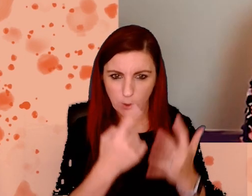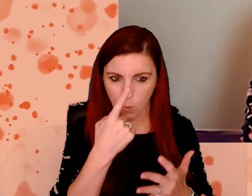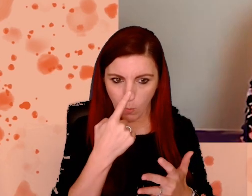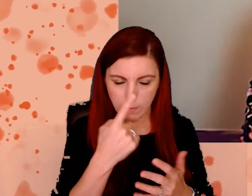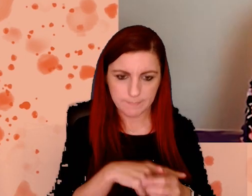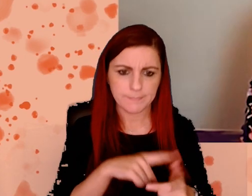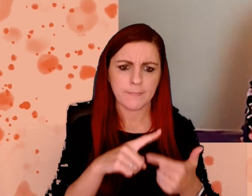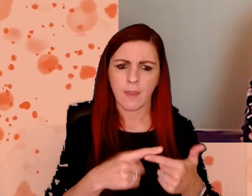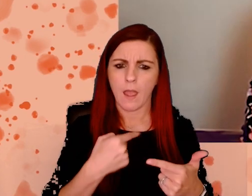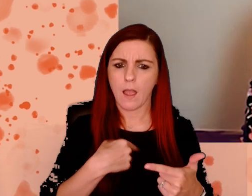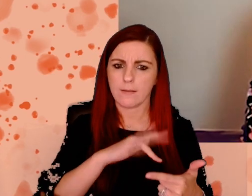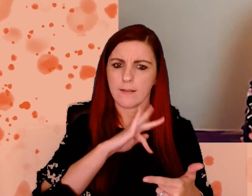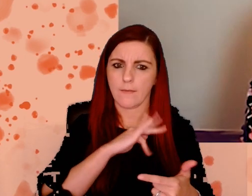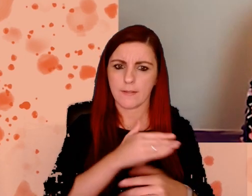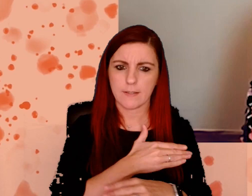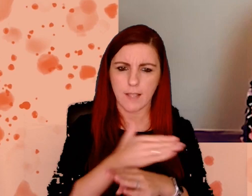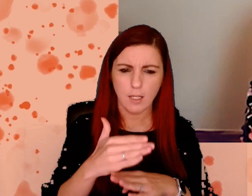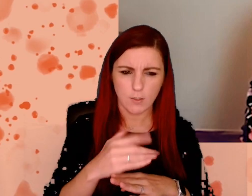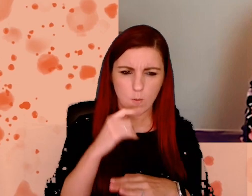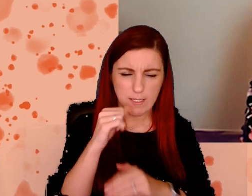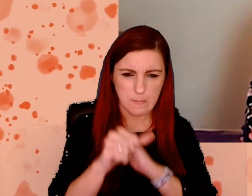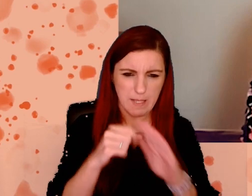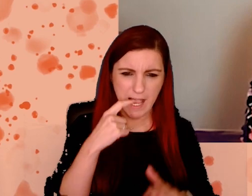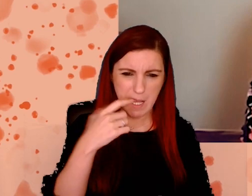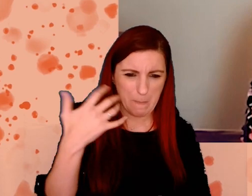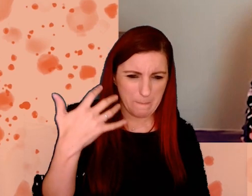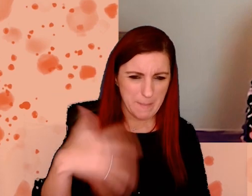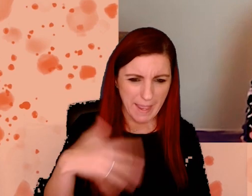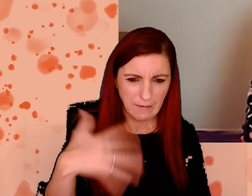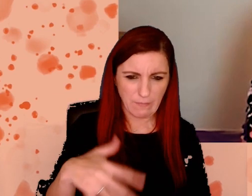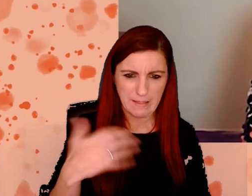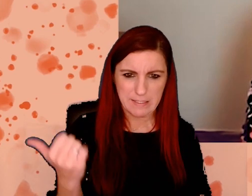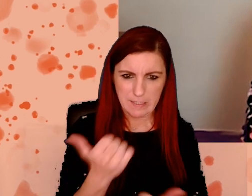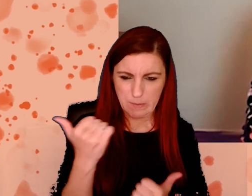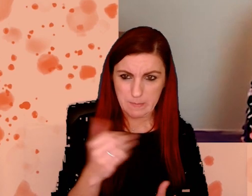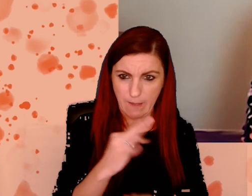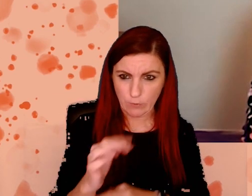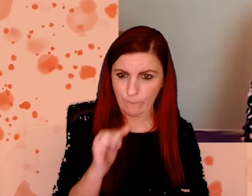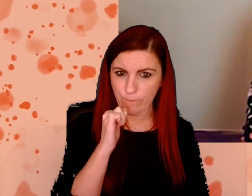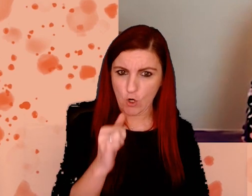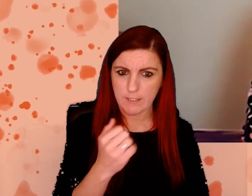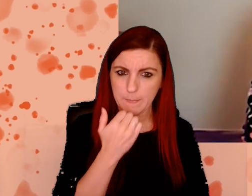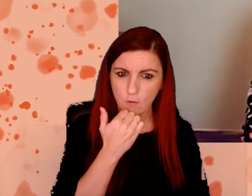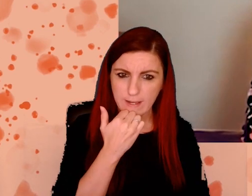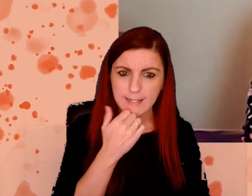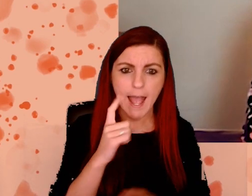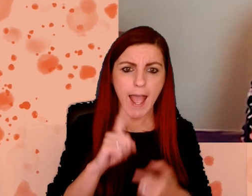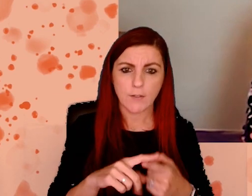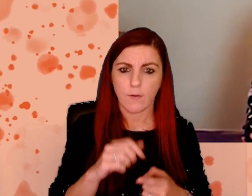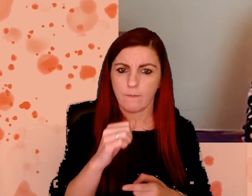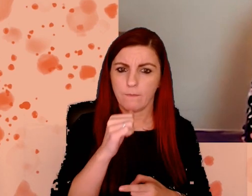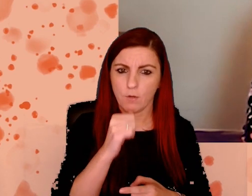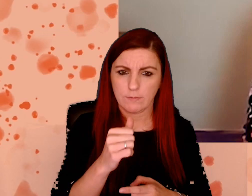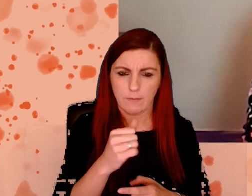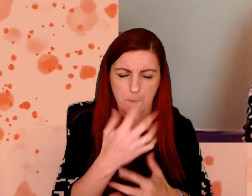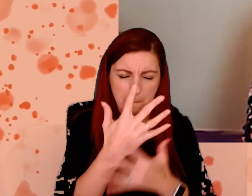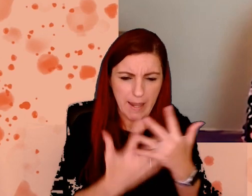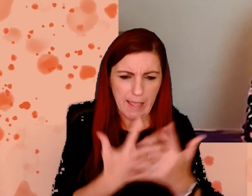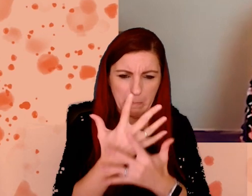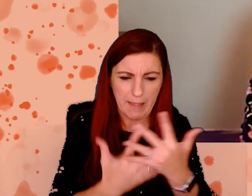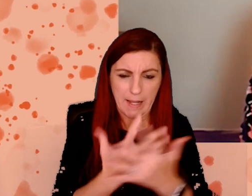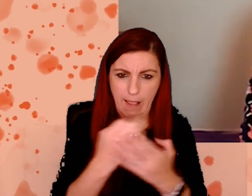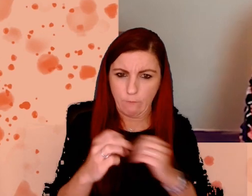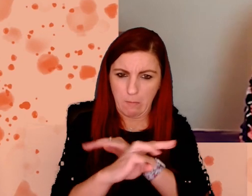to experience very painful symptoms from my very first period. And I also experienced very, very heavy menstrual